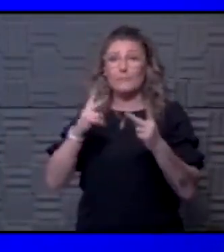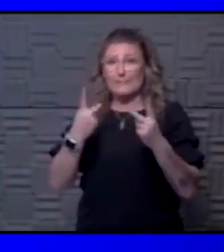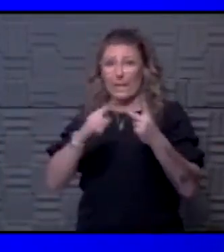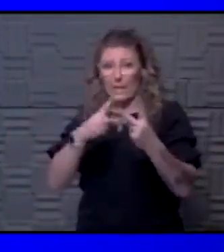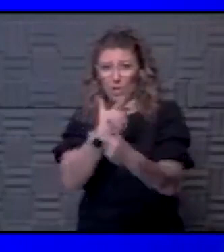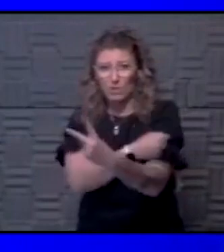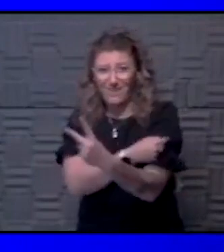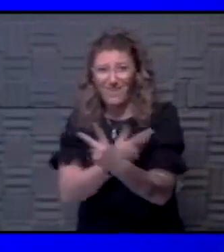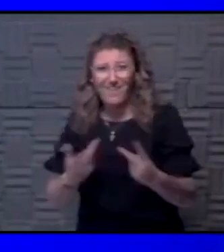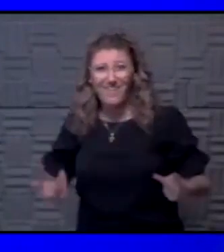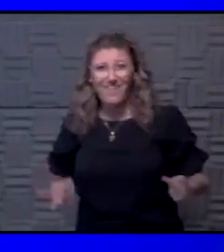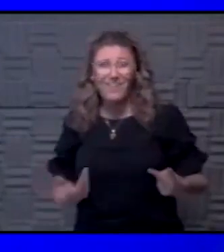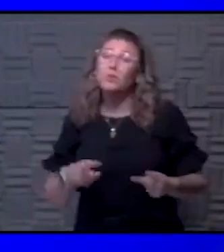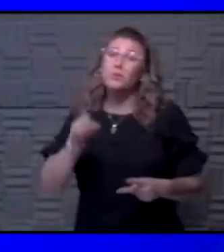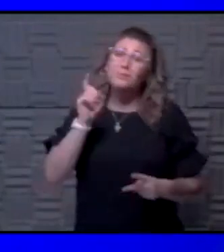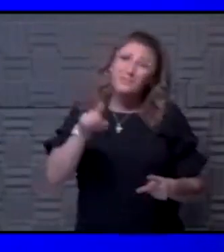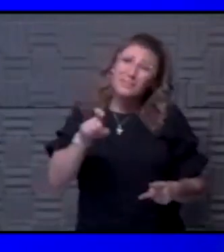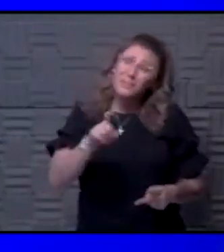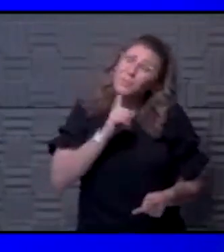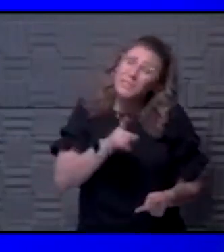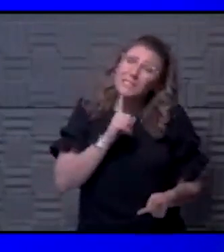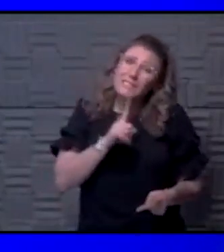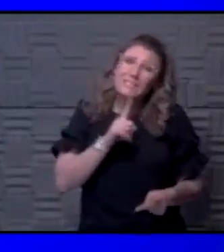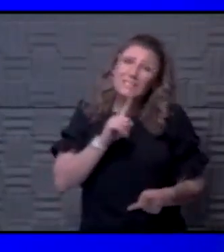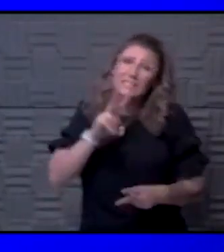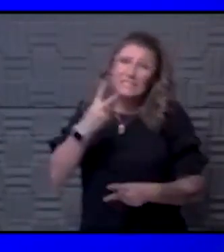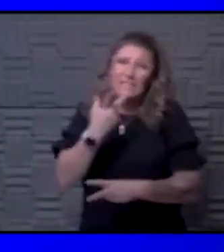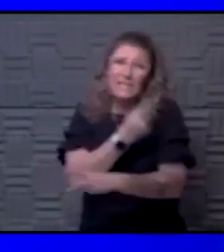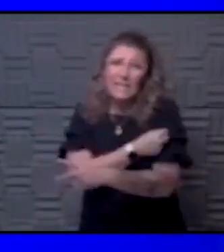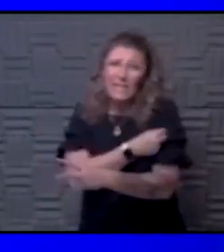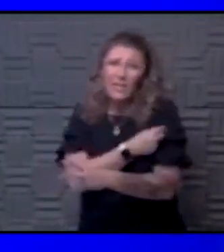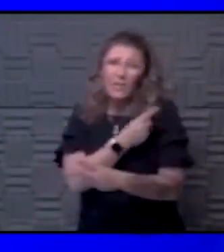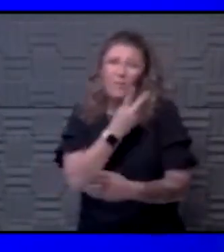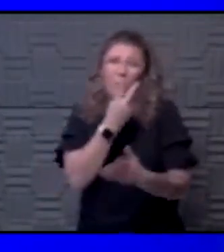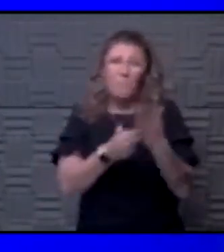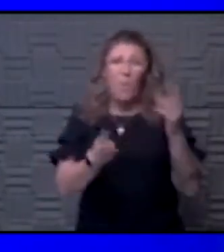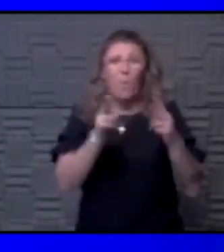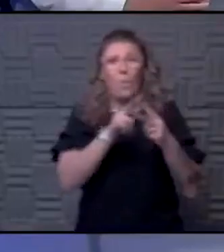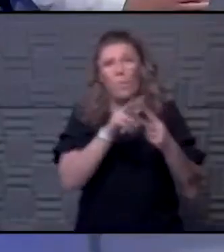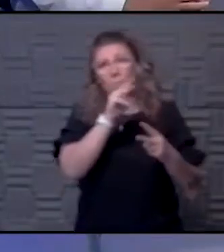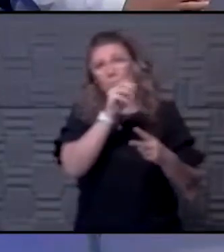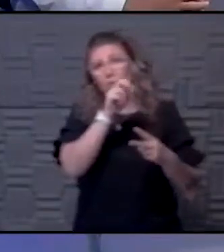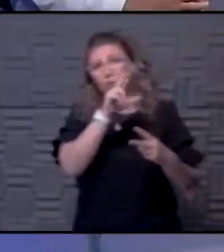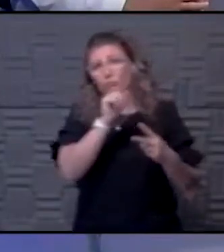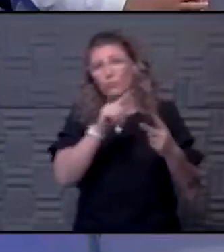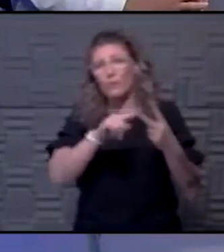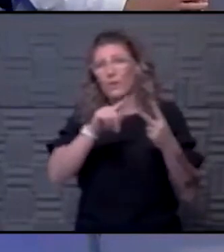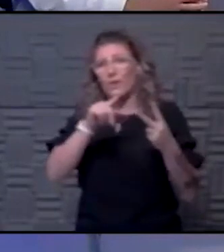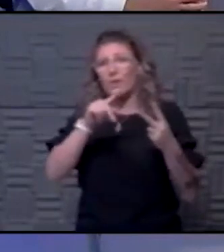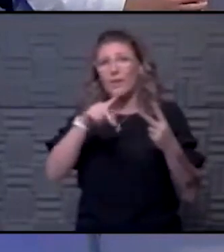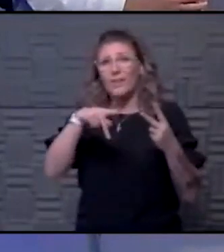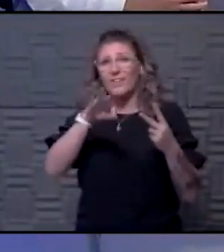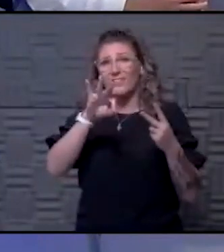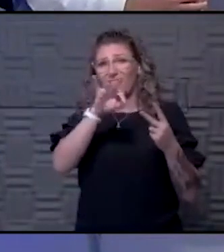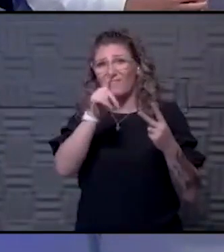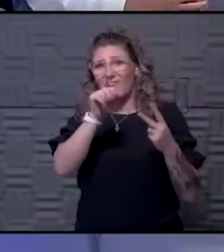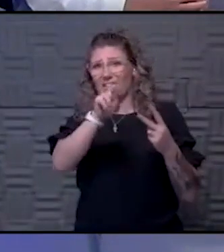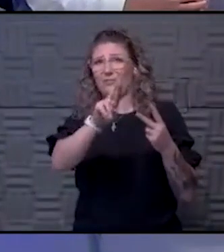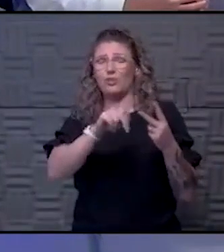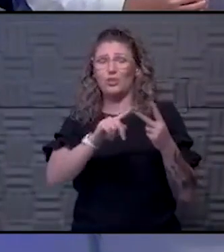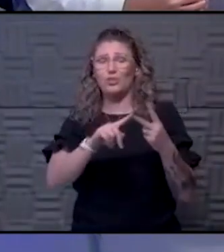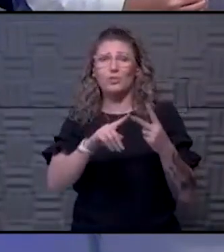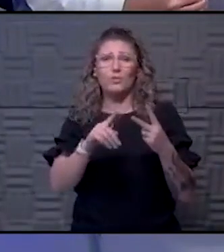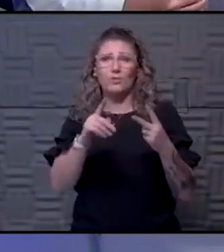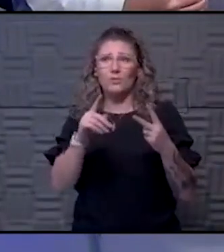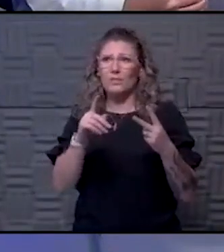why you really do need that second dose of the Moderna or Pfizer vaccines. And it did show, I think, in